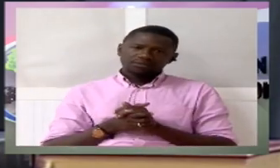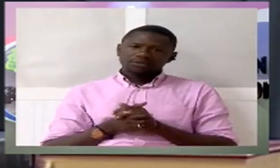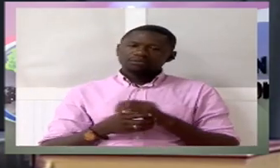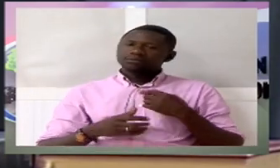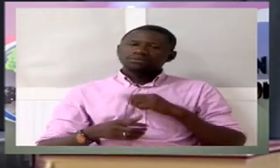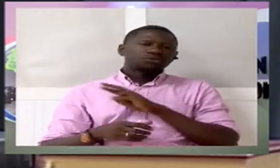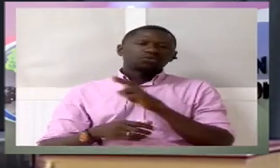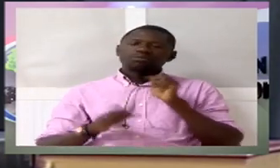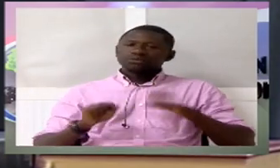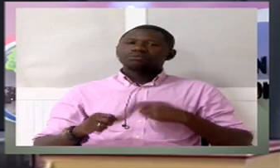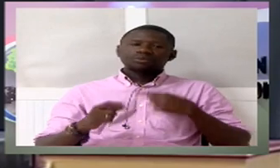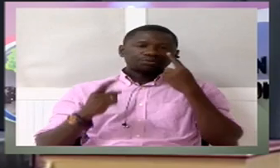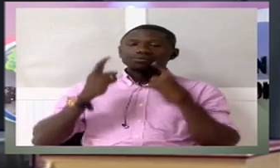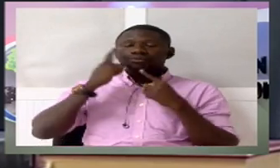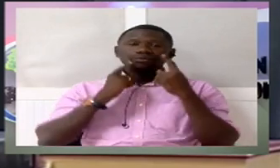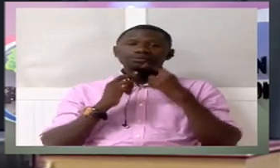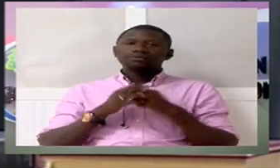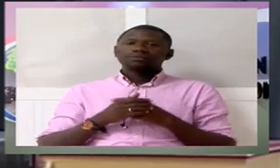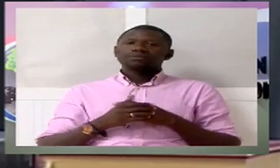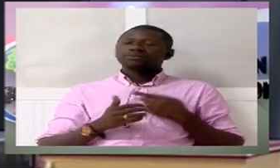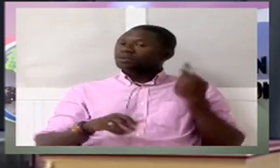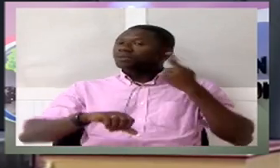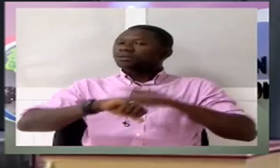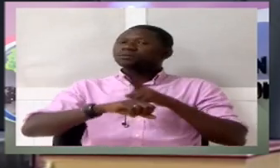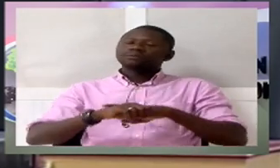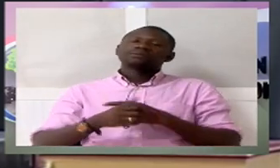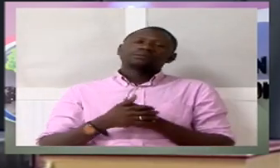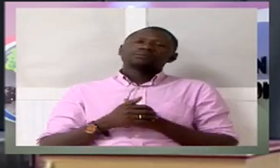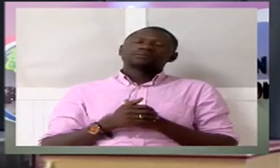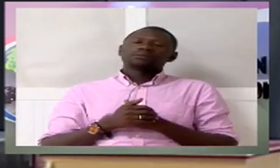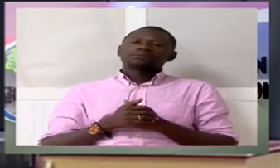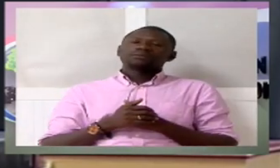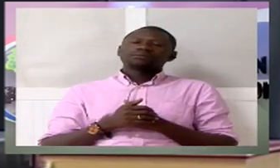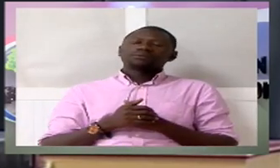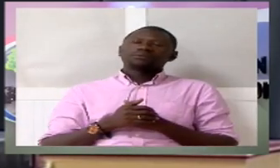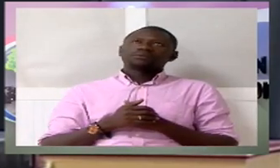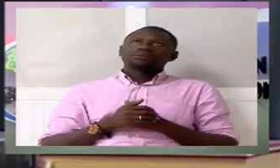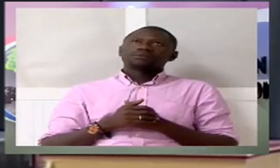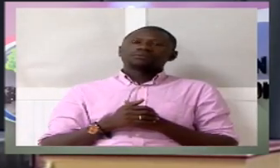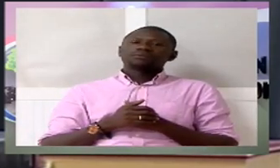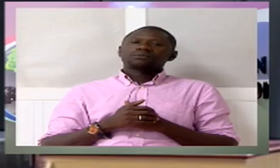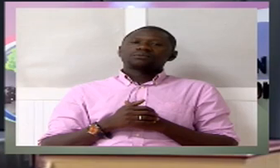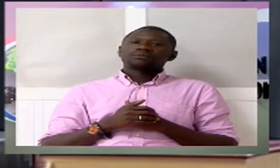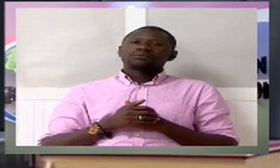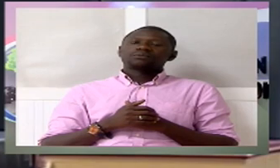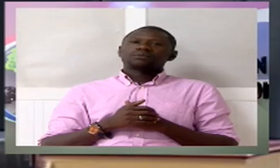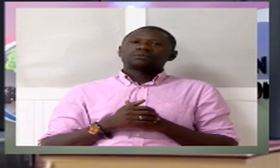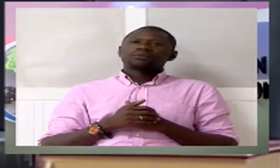peace. I was unable to cry. At that instant,